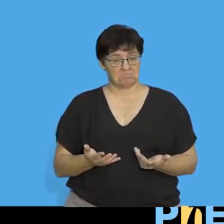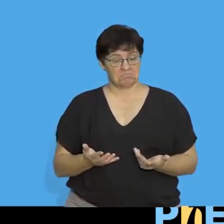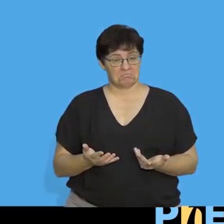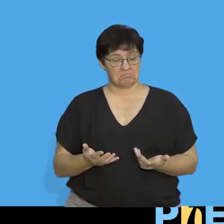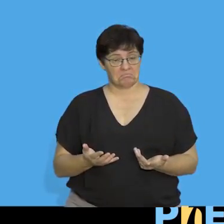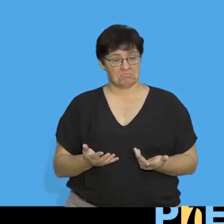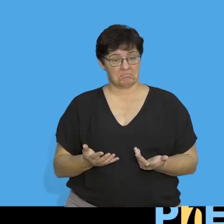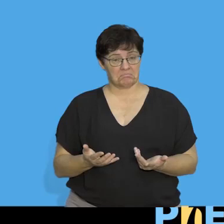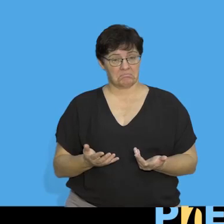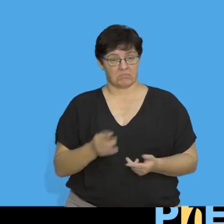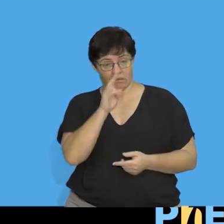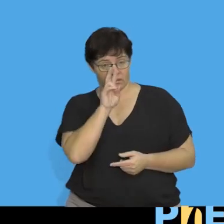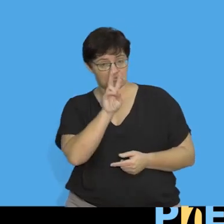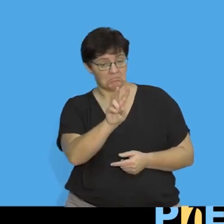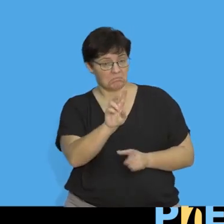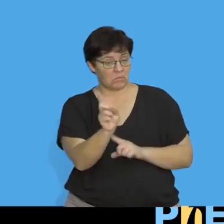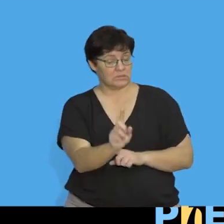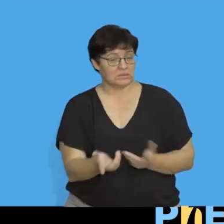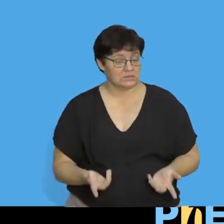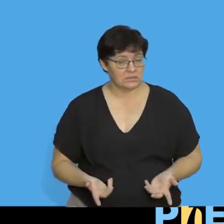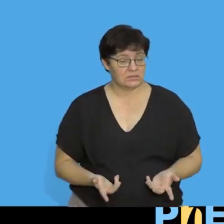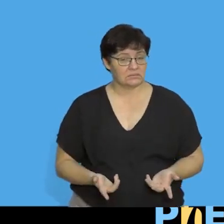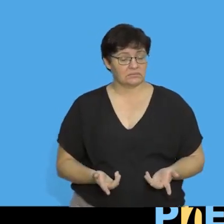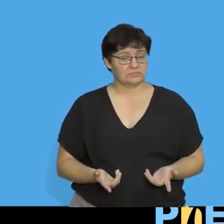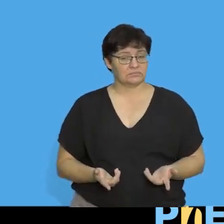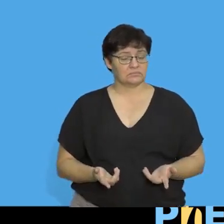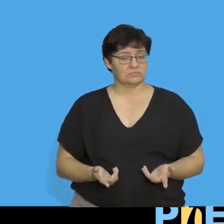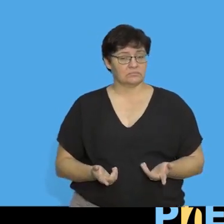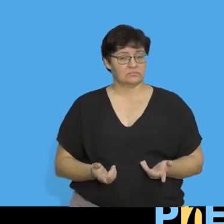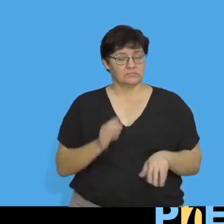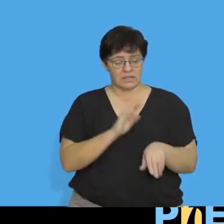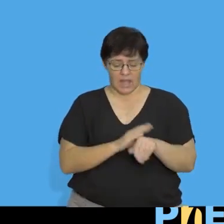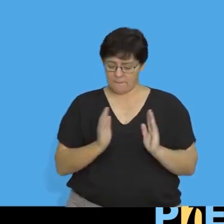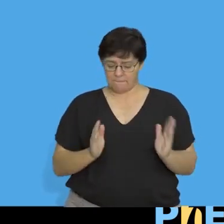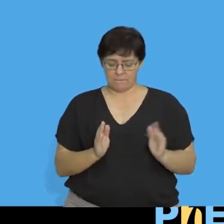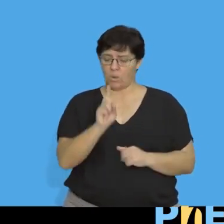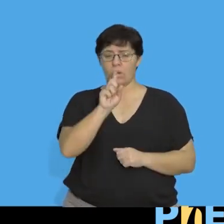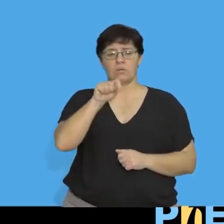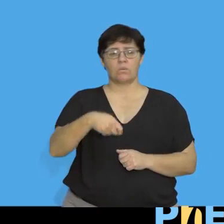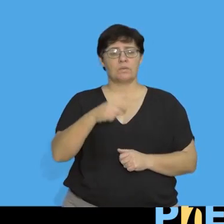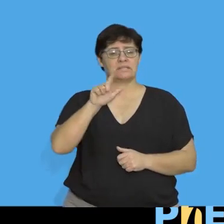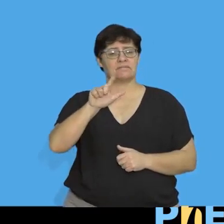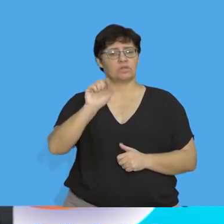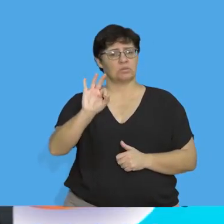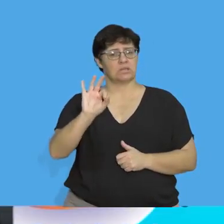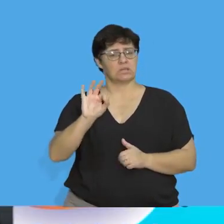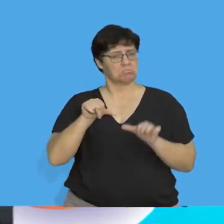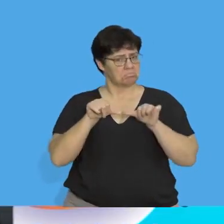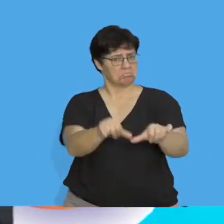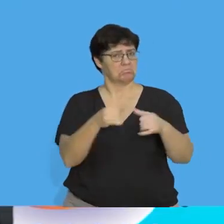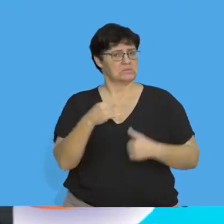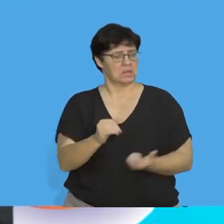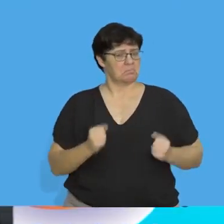And what do you notice? The period is still 1.73. That's